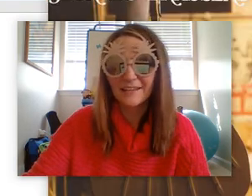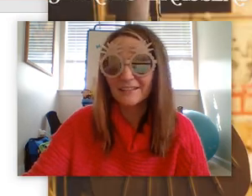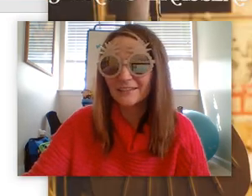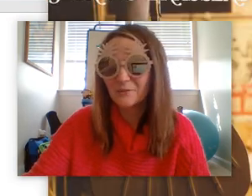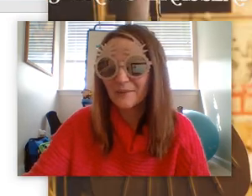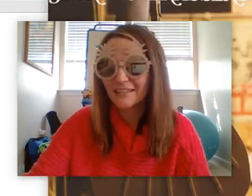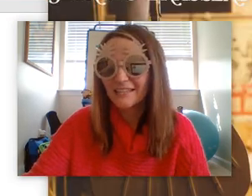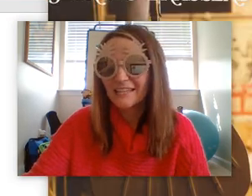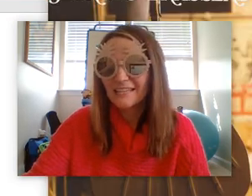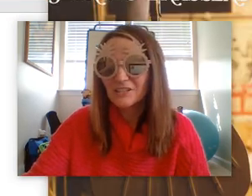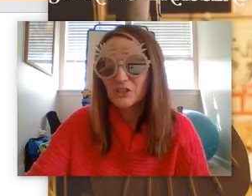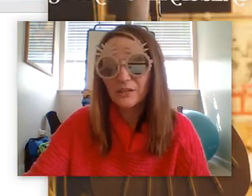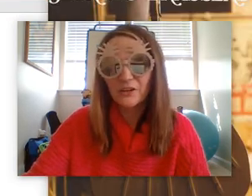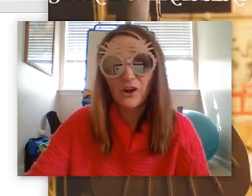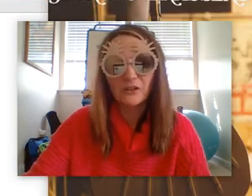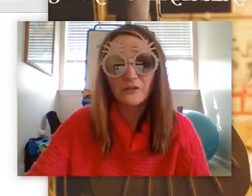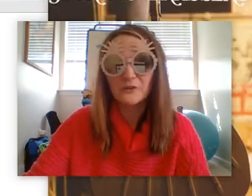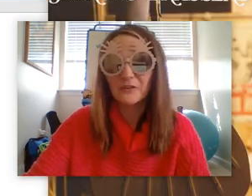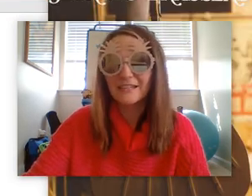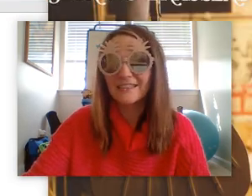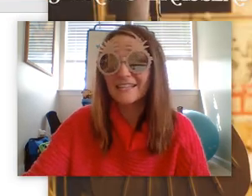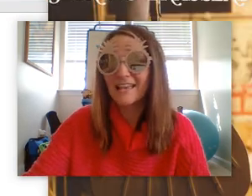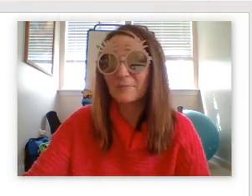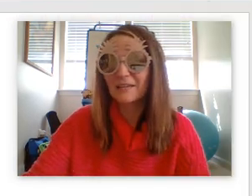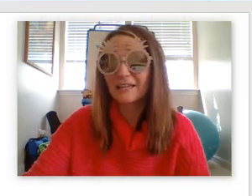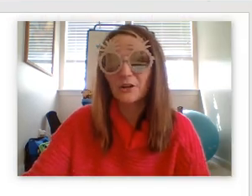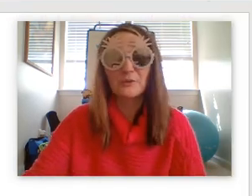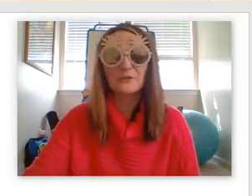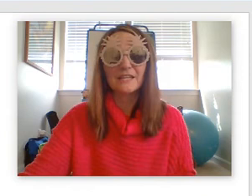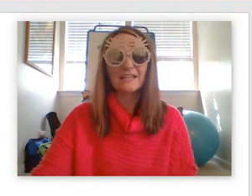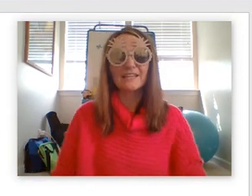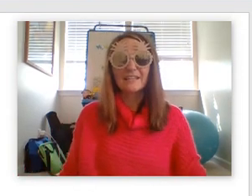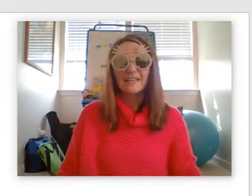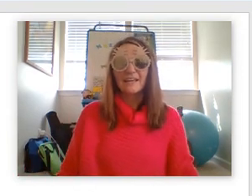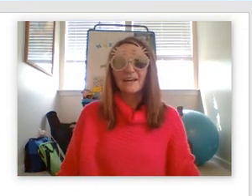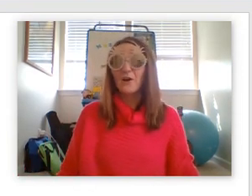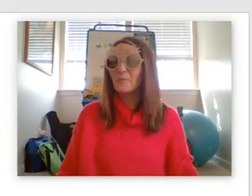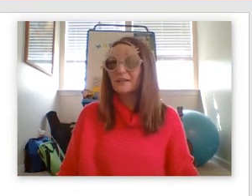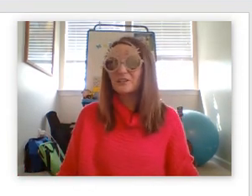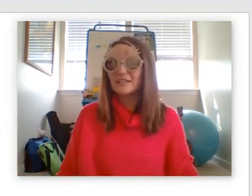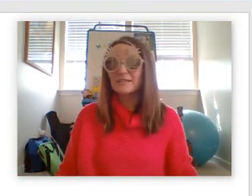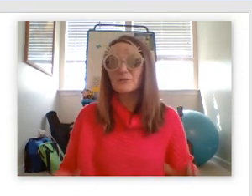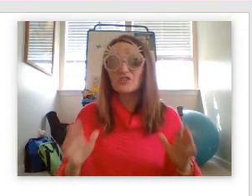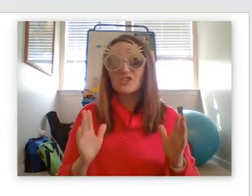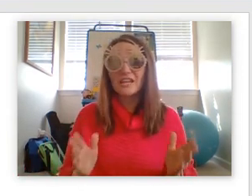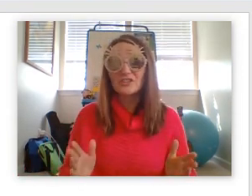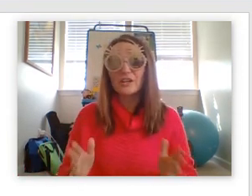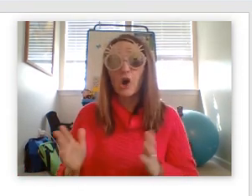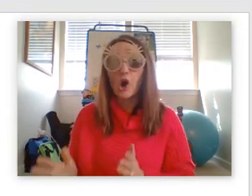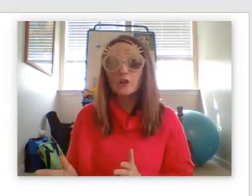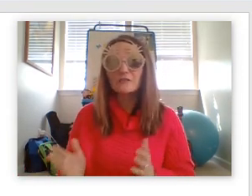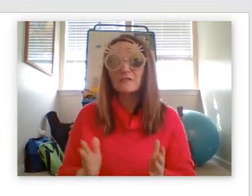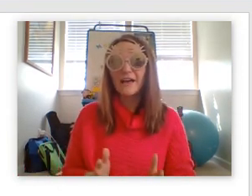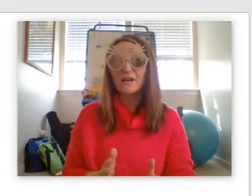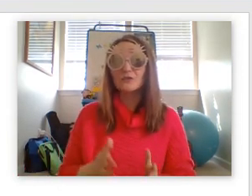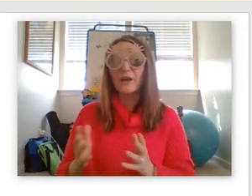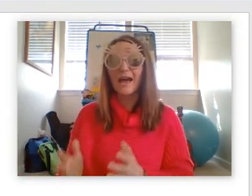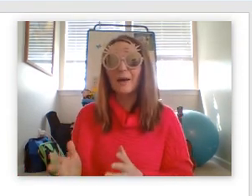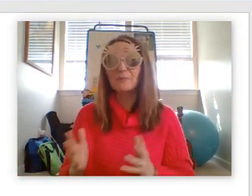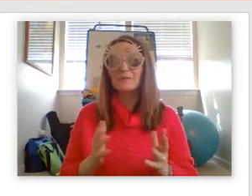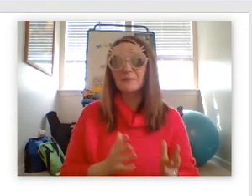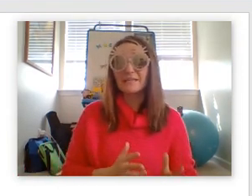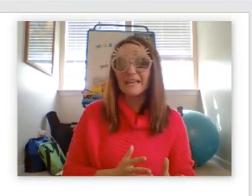about it a little bit. Did you hear all of those funny things happening in our music? Oh my goodness, it was changing all of the vowels